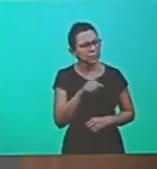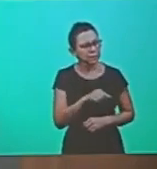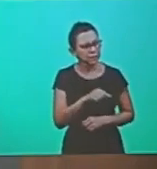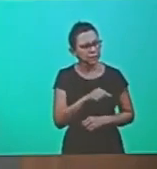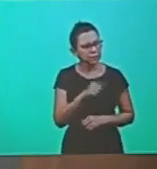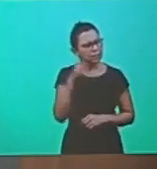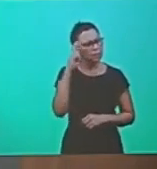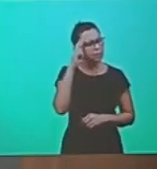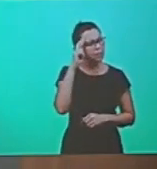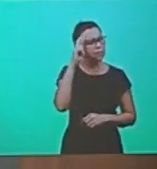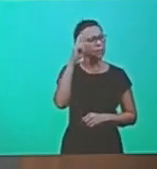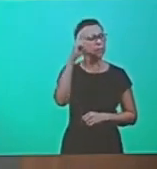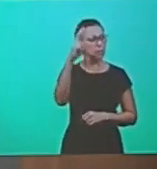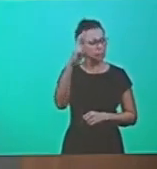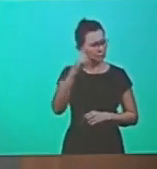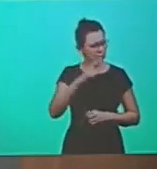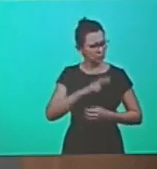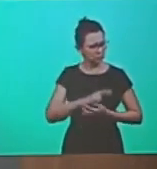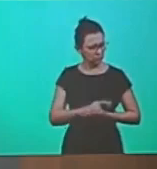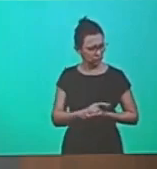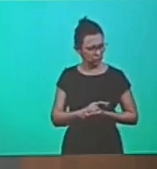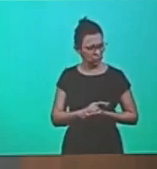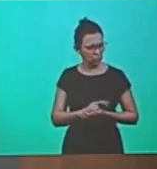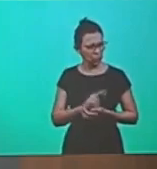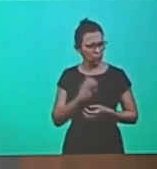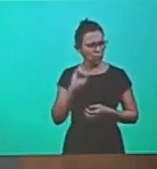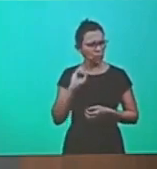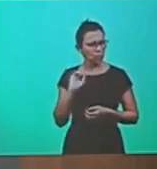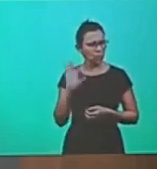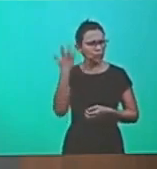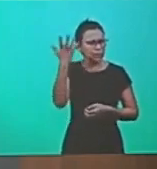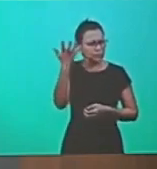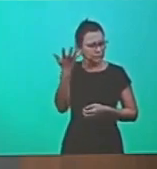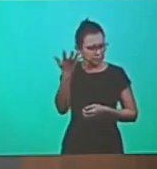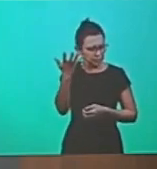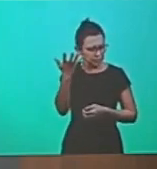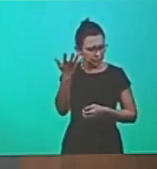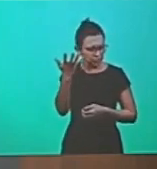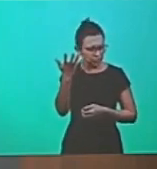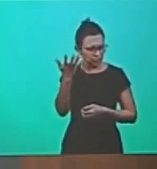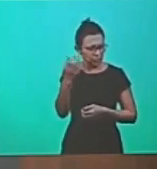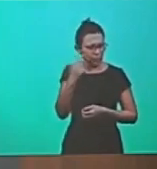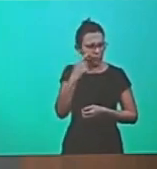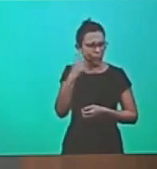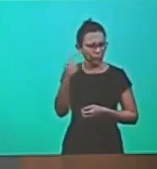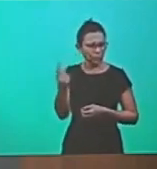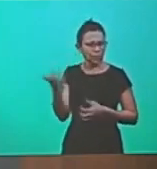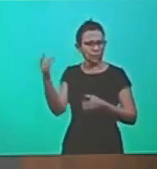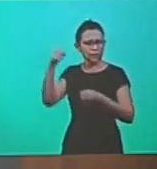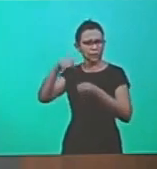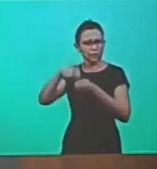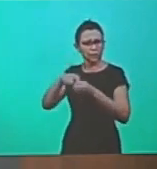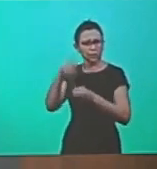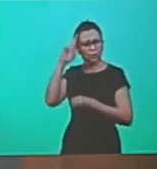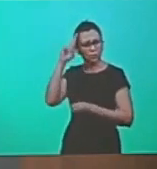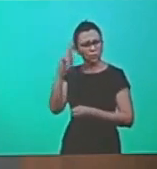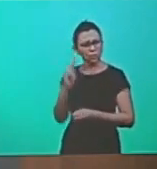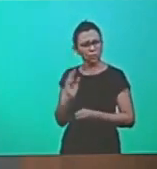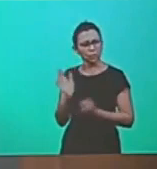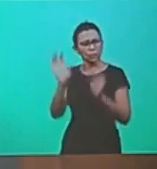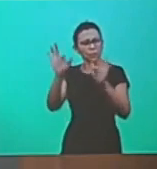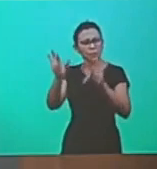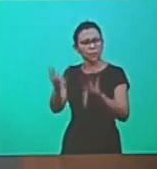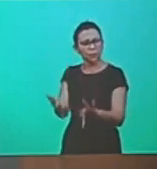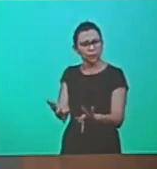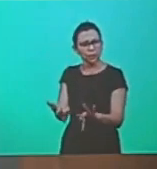they called Jesus in particular and they asked him, Jesus, what will be the signs that will point us to